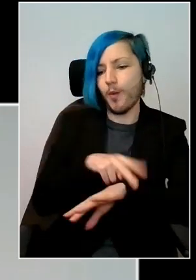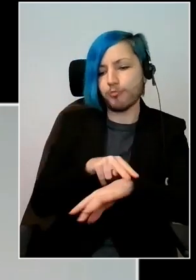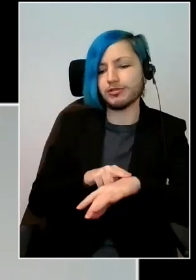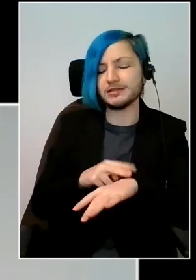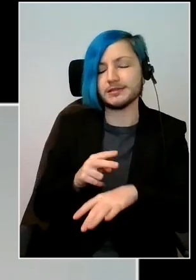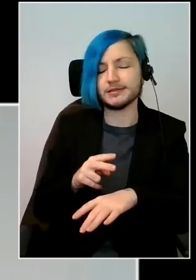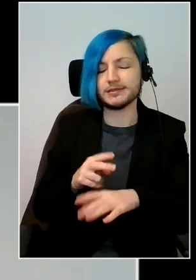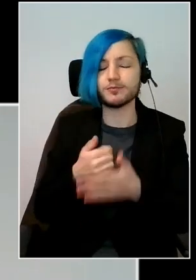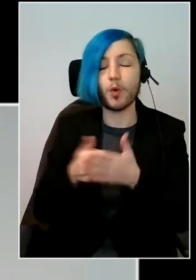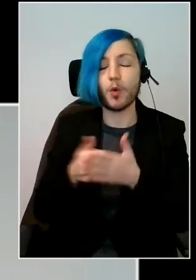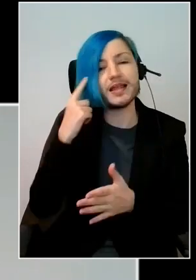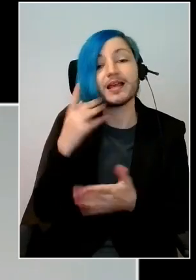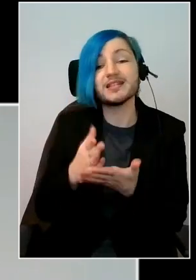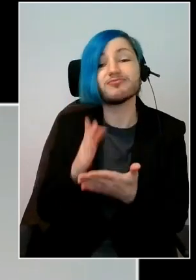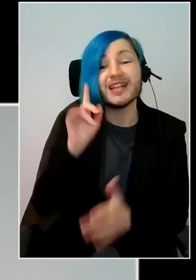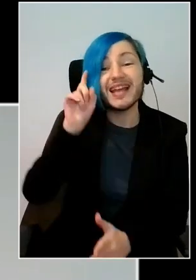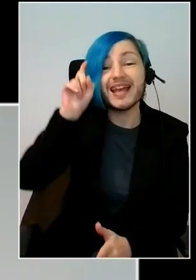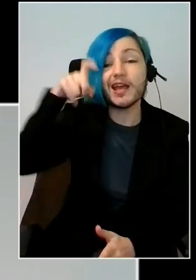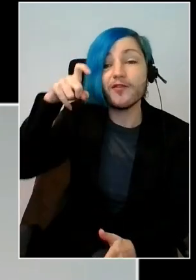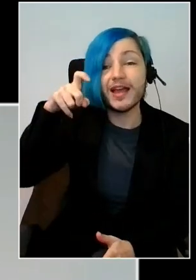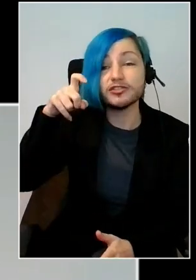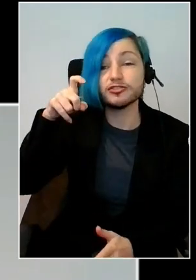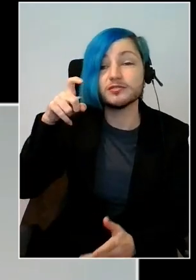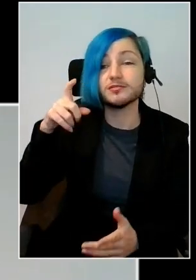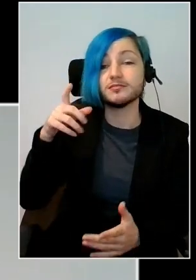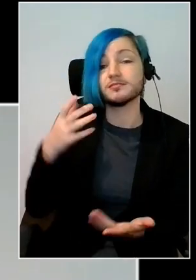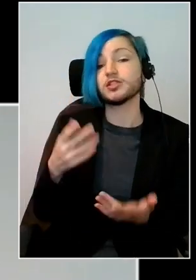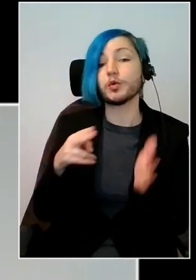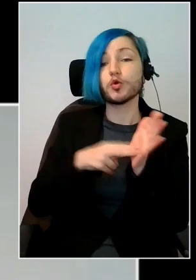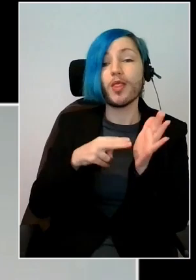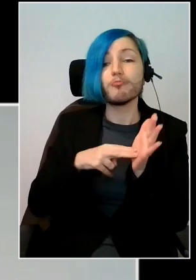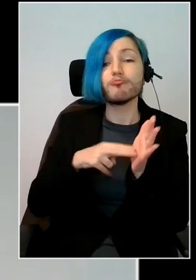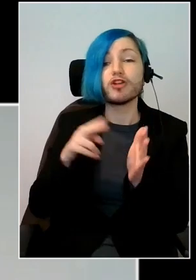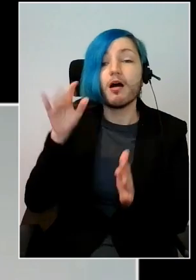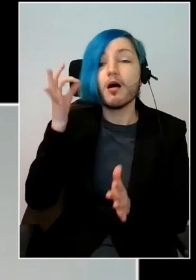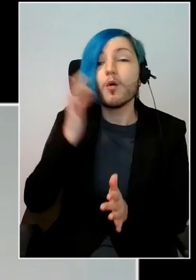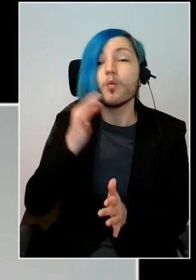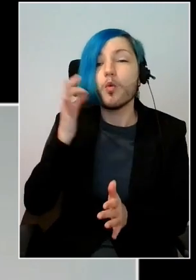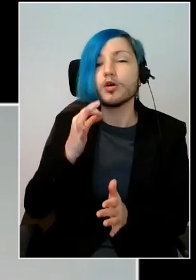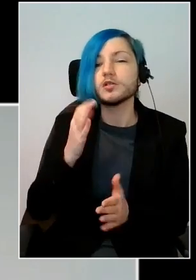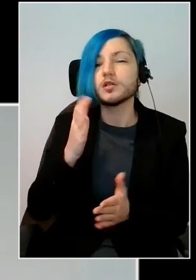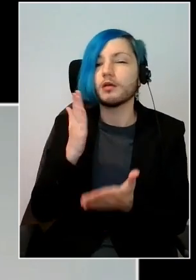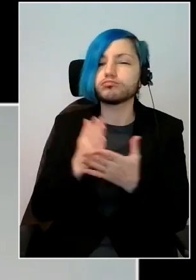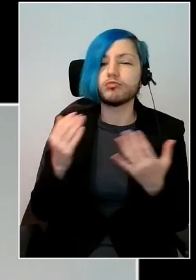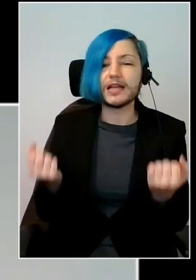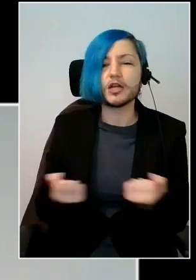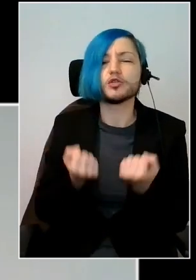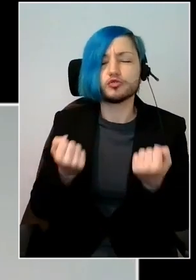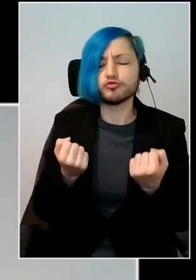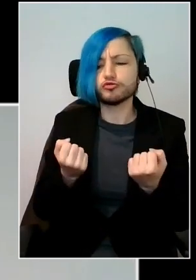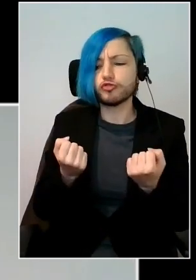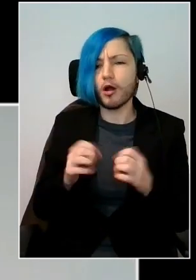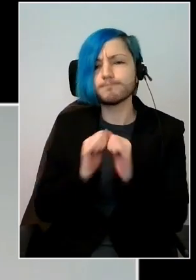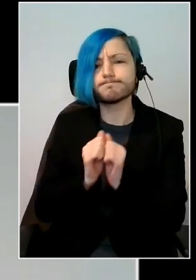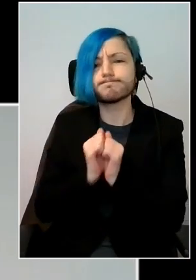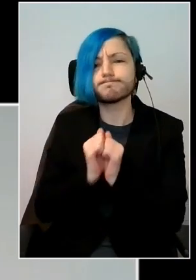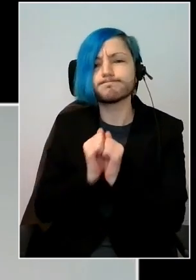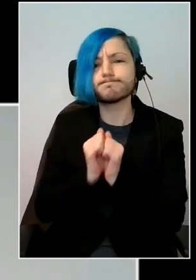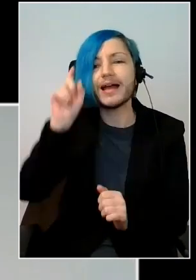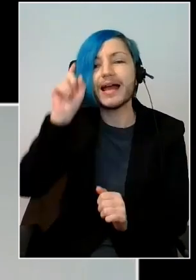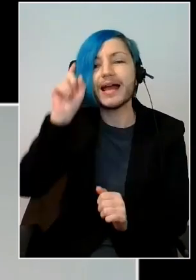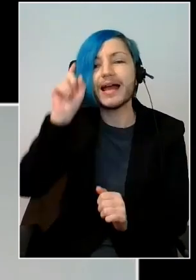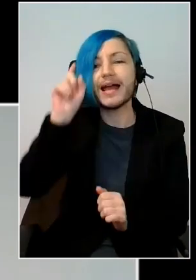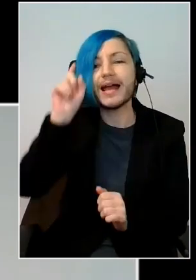is innovation is the whole point of Northumbria Water. We've got a real strong value around innovation. We had our innovation festival last